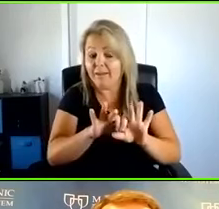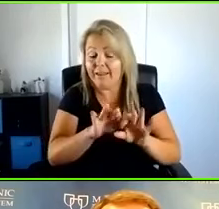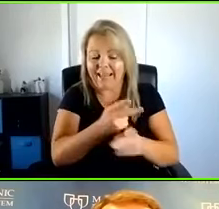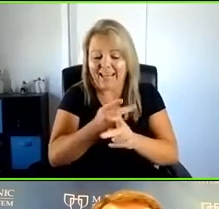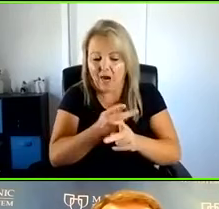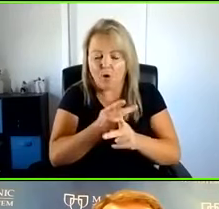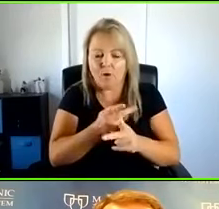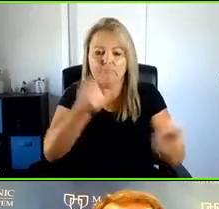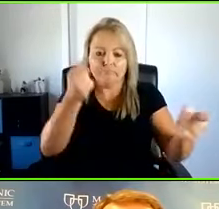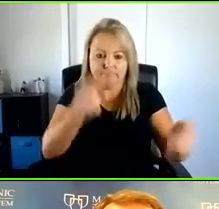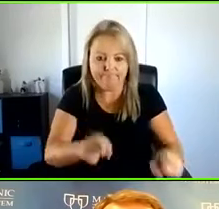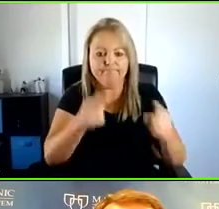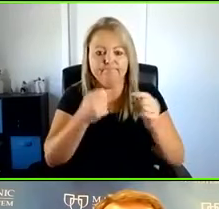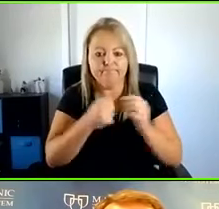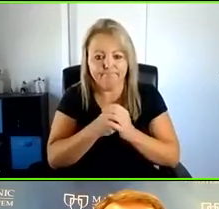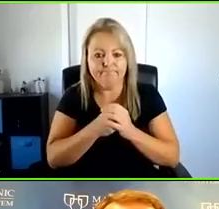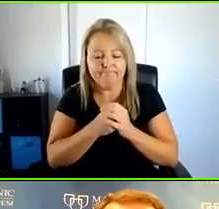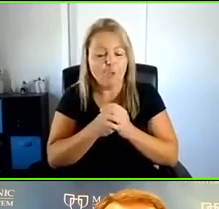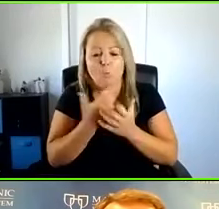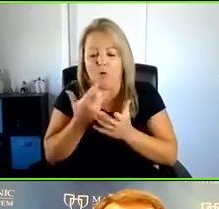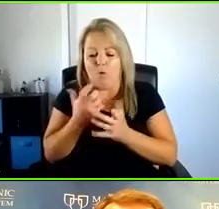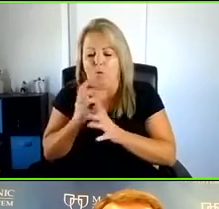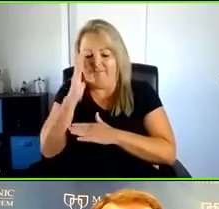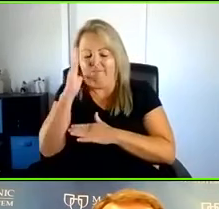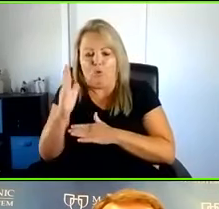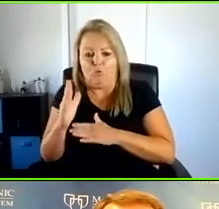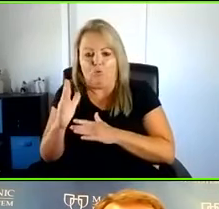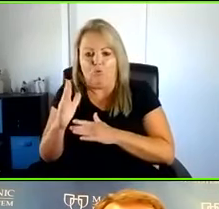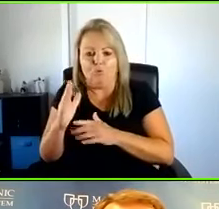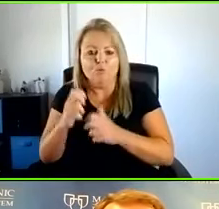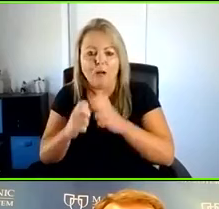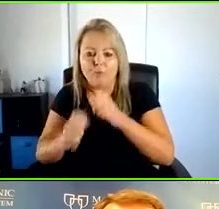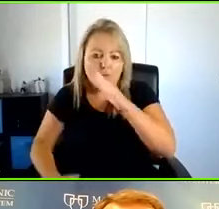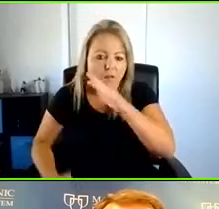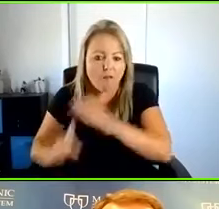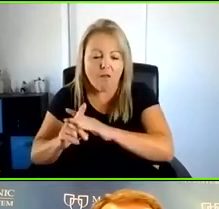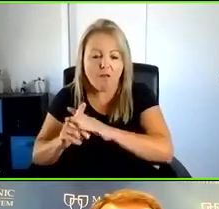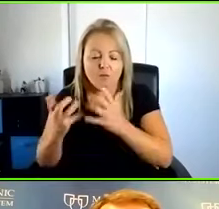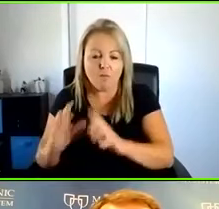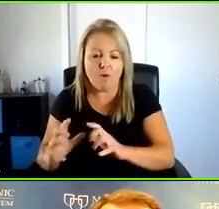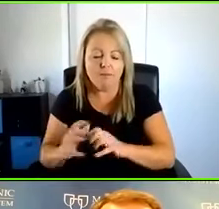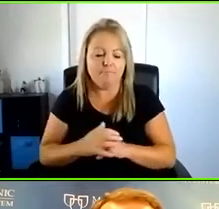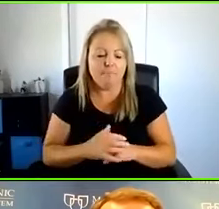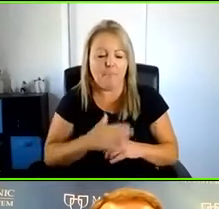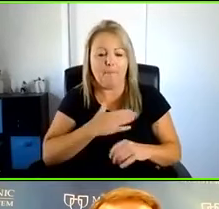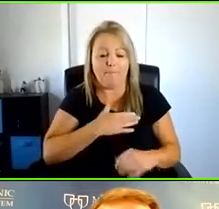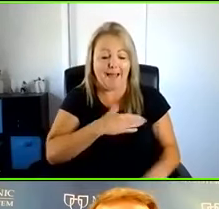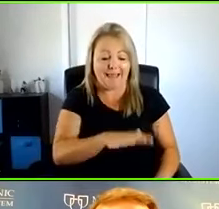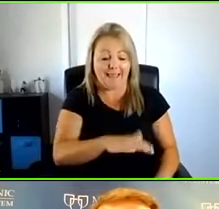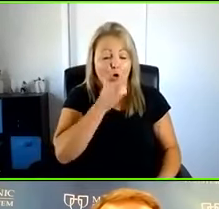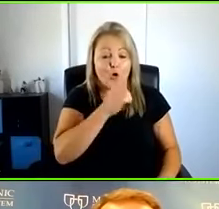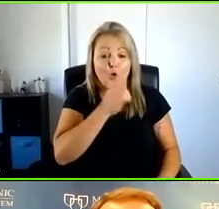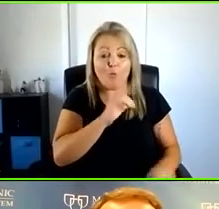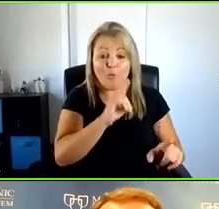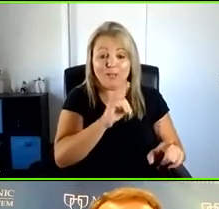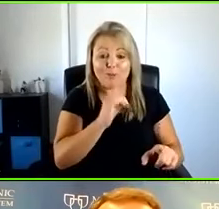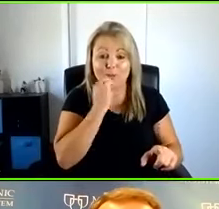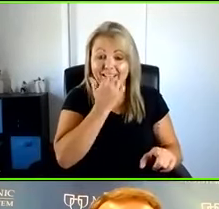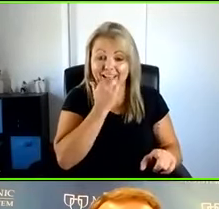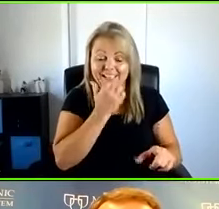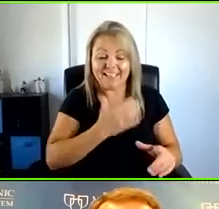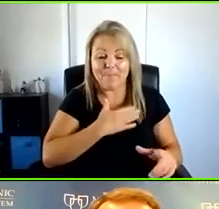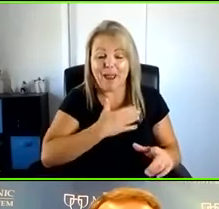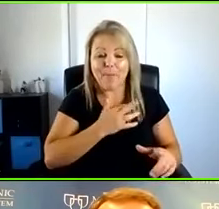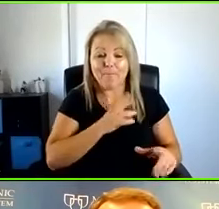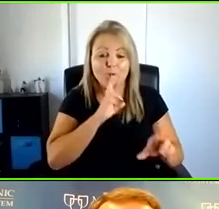is rendered so that we don't end up with future issues that could have been avoided. My little girl also went to the dentist recently, and I'm happy to report